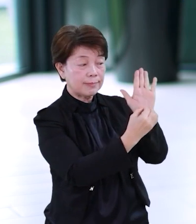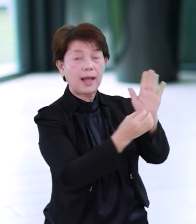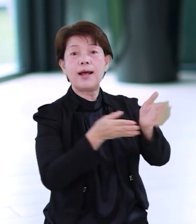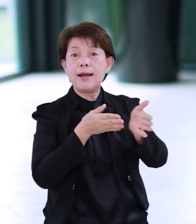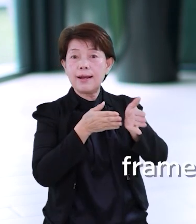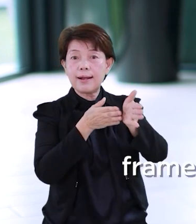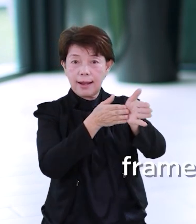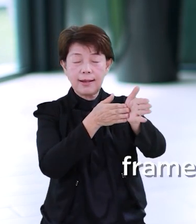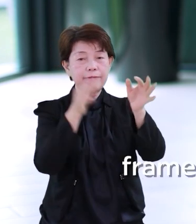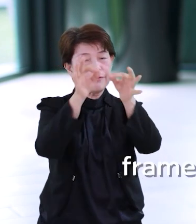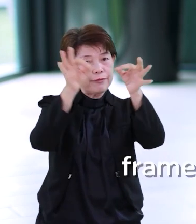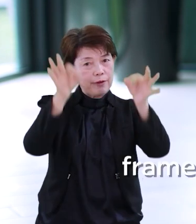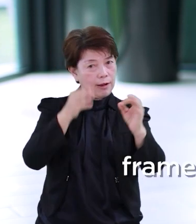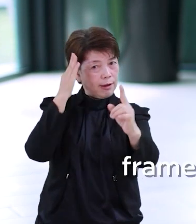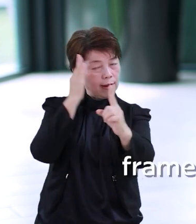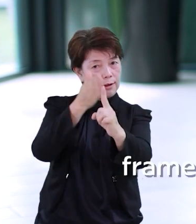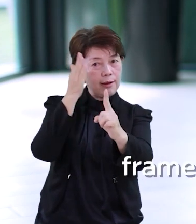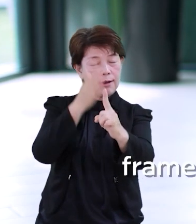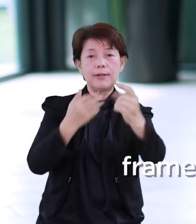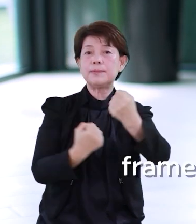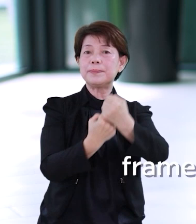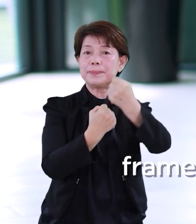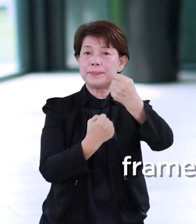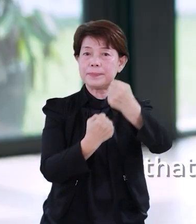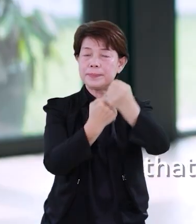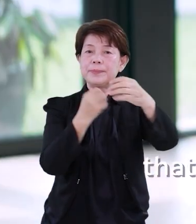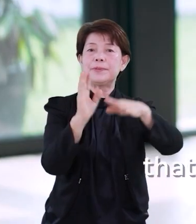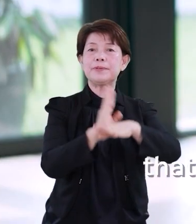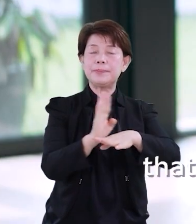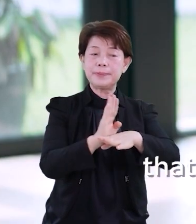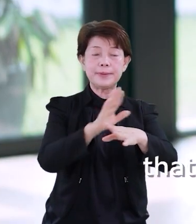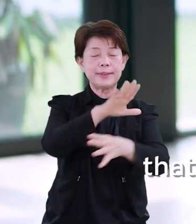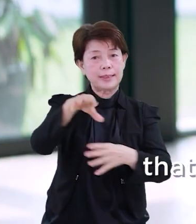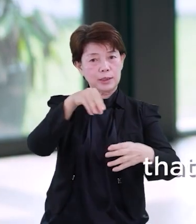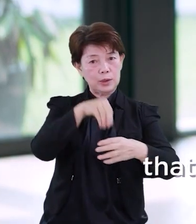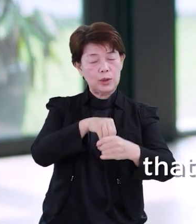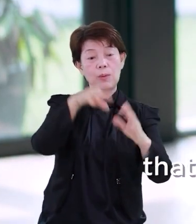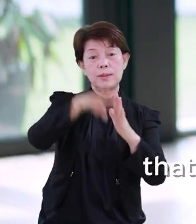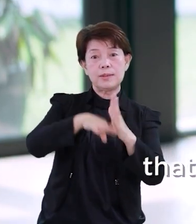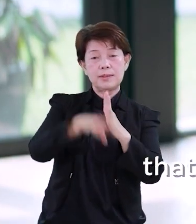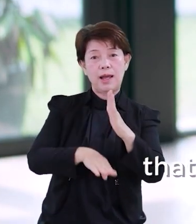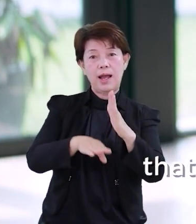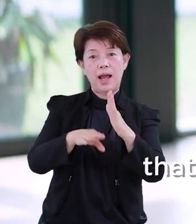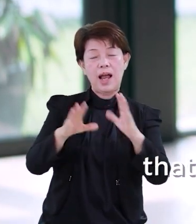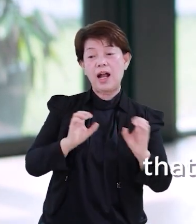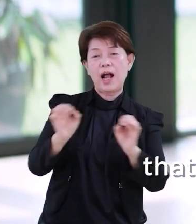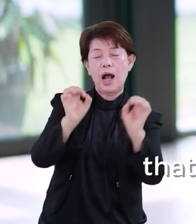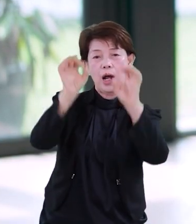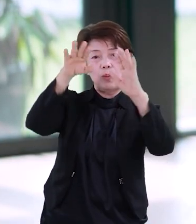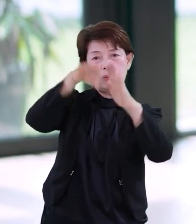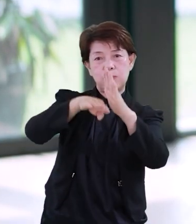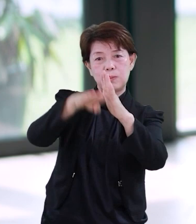some guidance framework and targets for ourselves on sustainability. That includes the reduction of the carbon